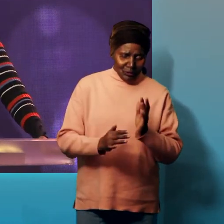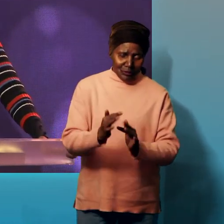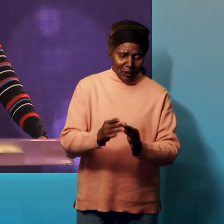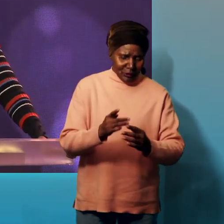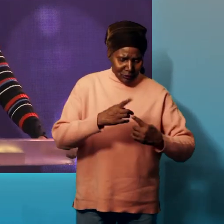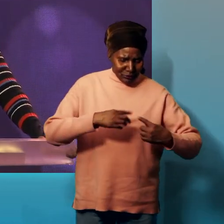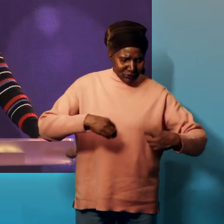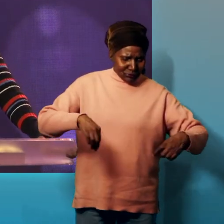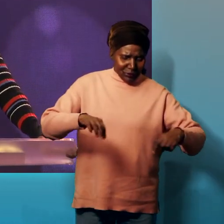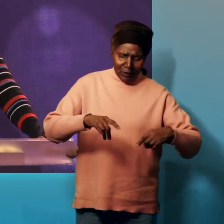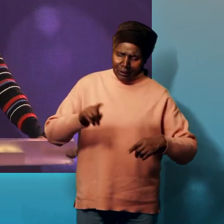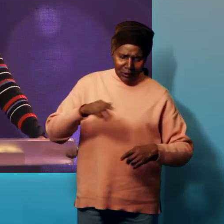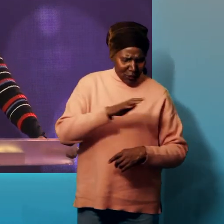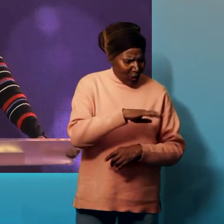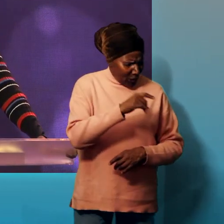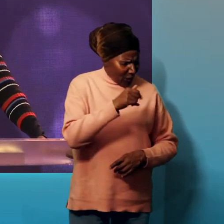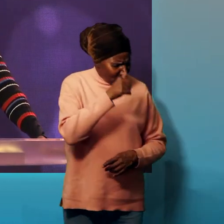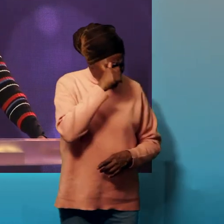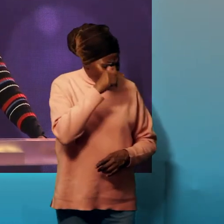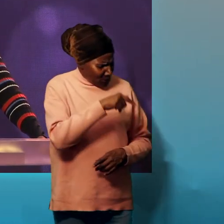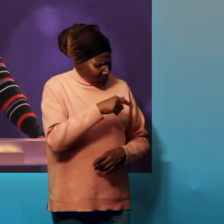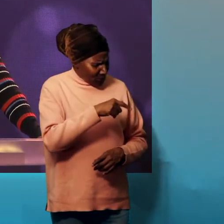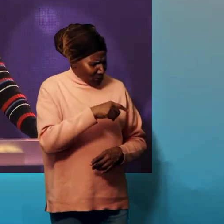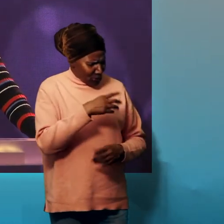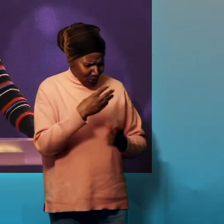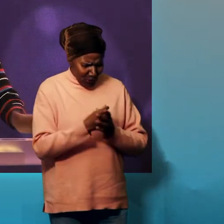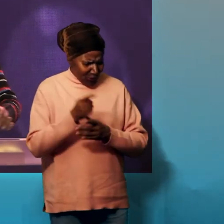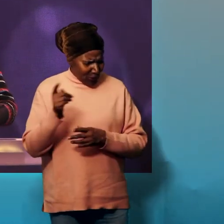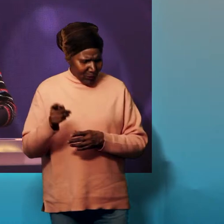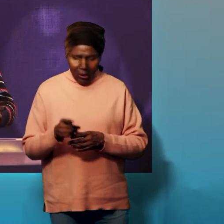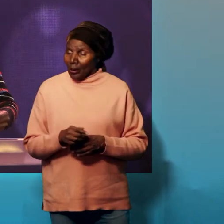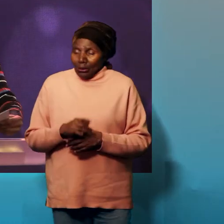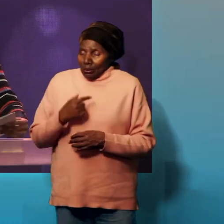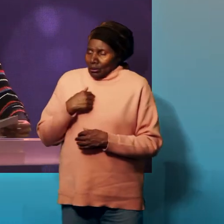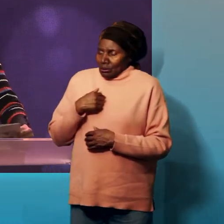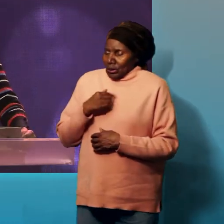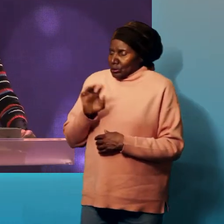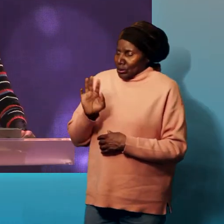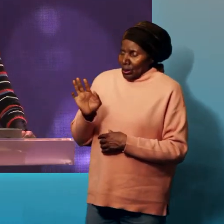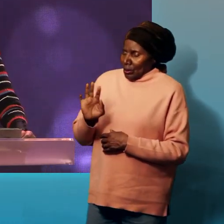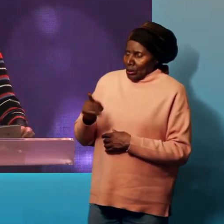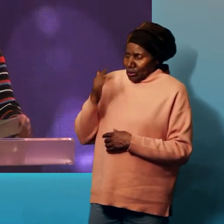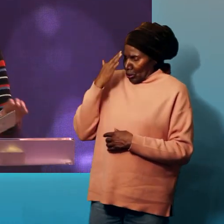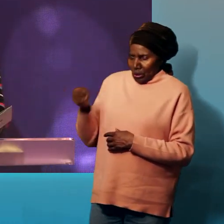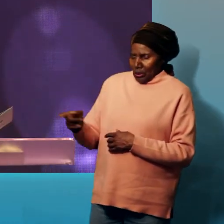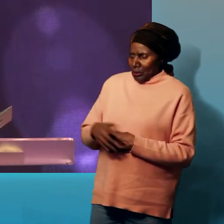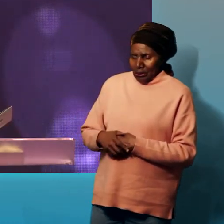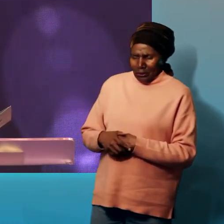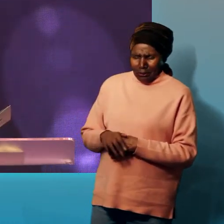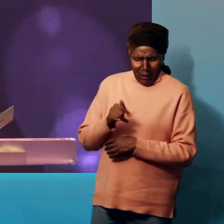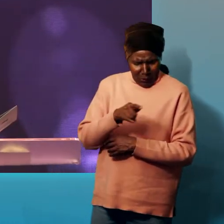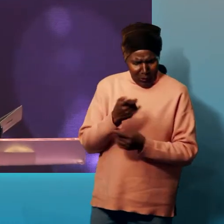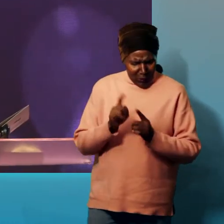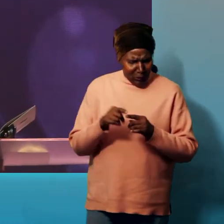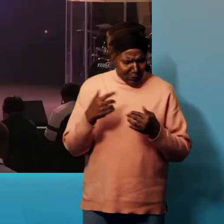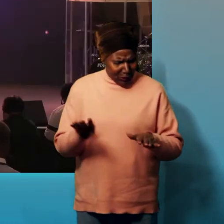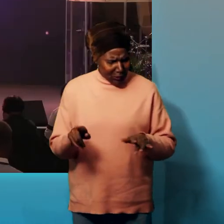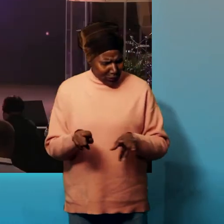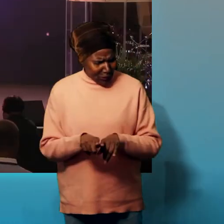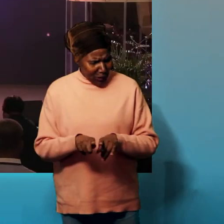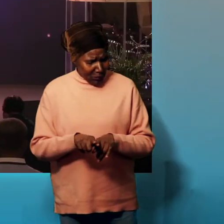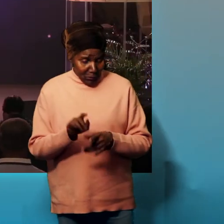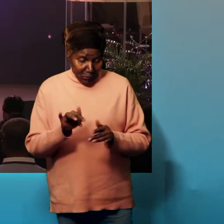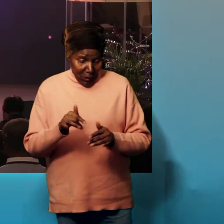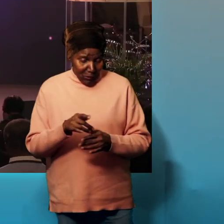hanging around with him, and he said, I know it was not me. I do not know him. May you forgive us where we have been like that. Perhaps it was because of